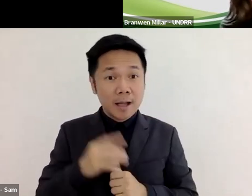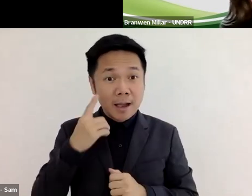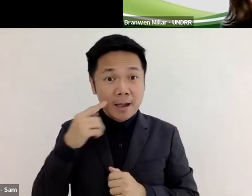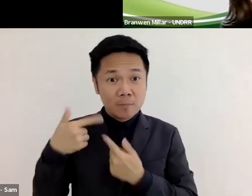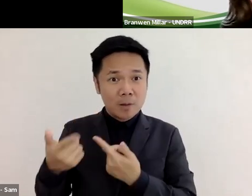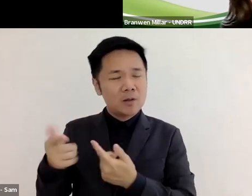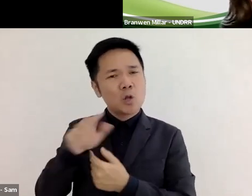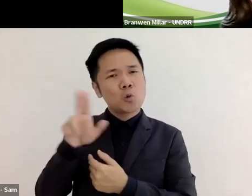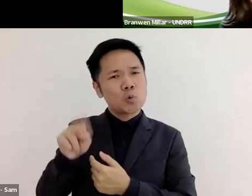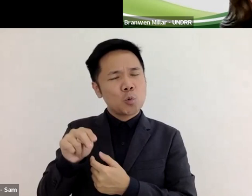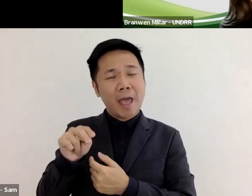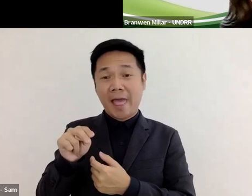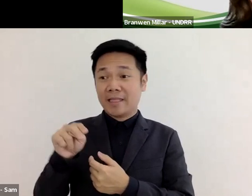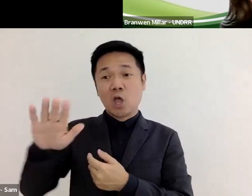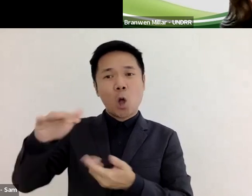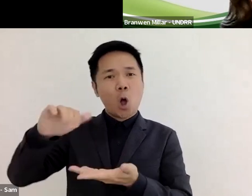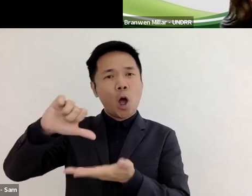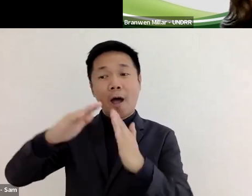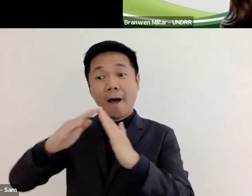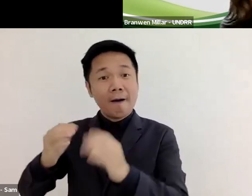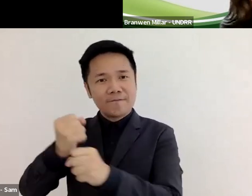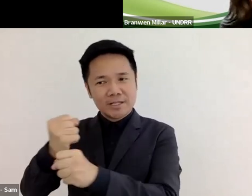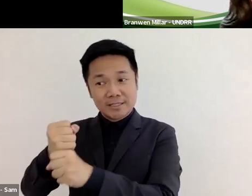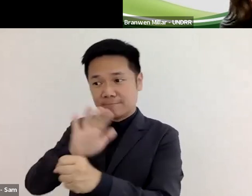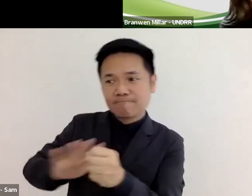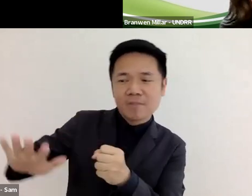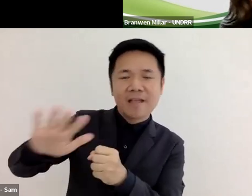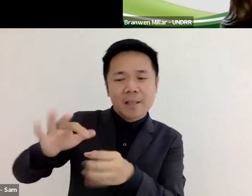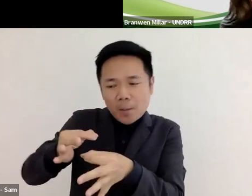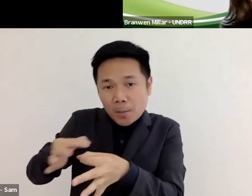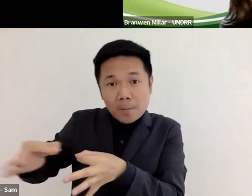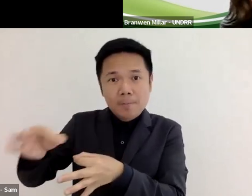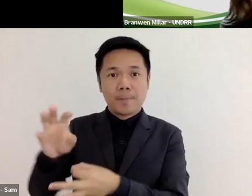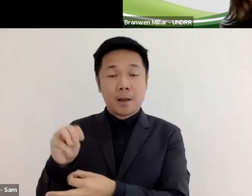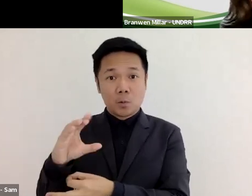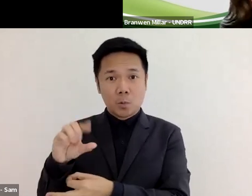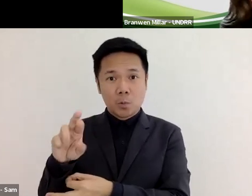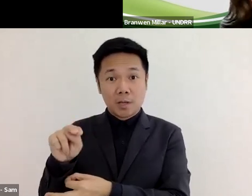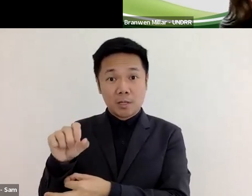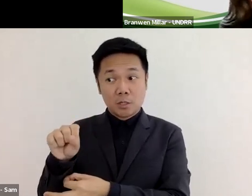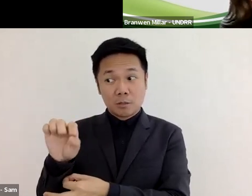UN Multi-Country Office in Micronesia, which has been recently established.